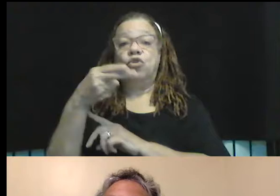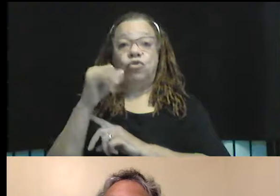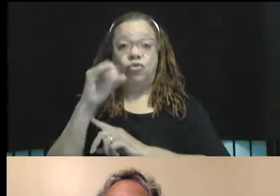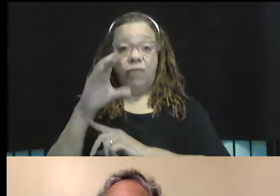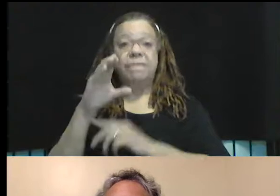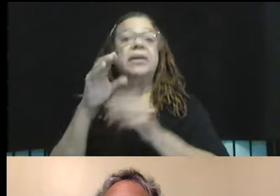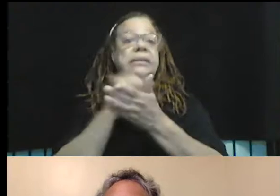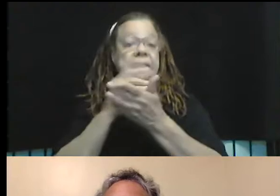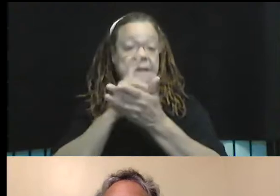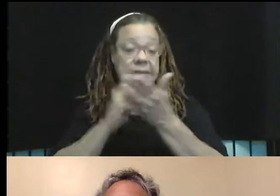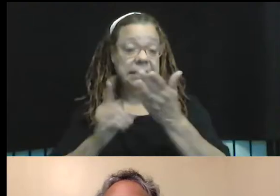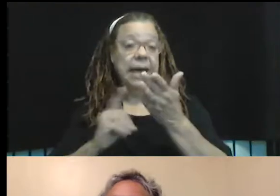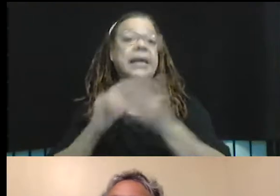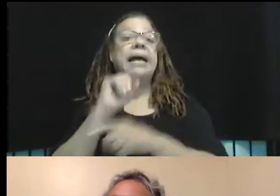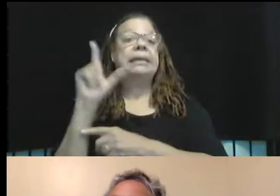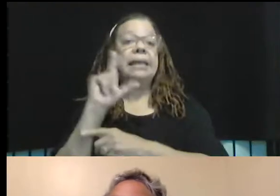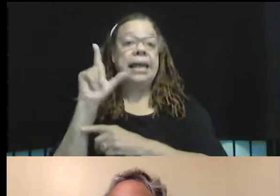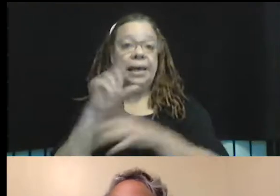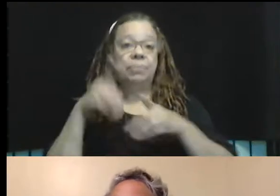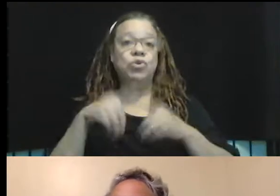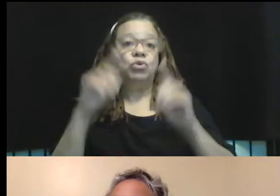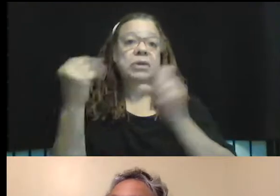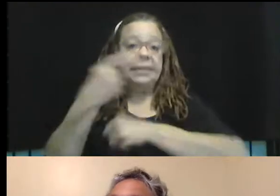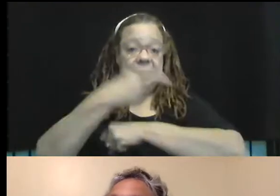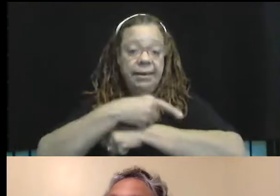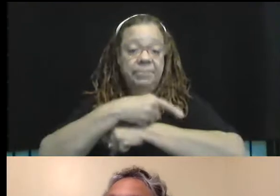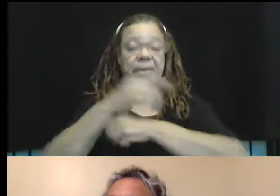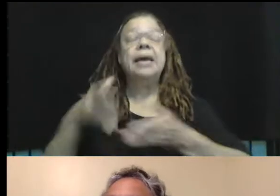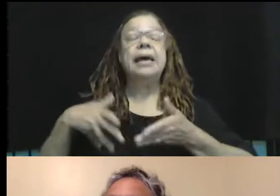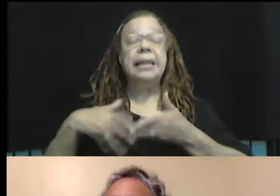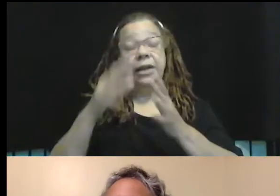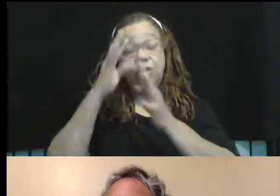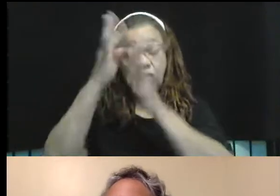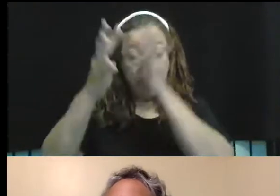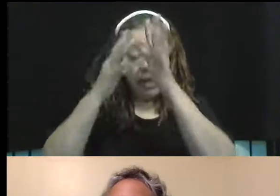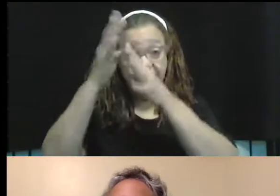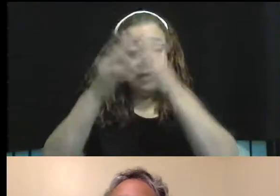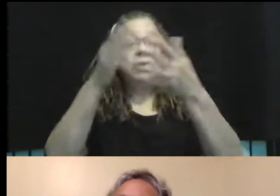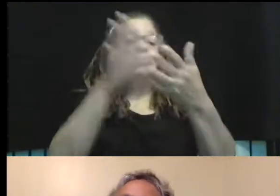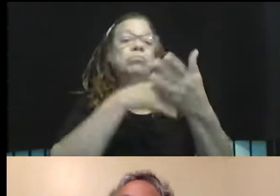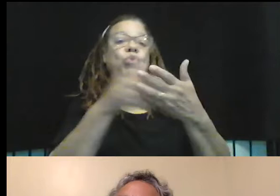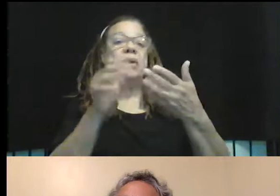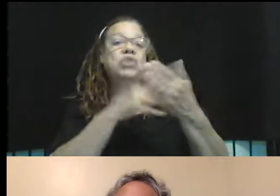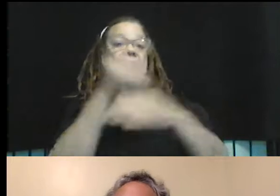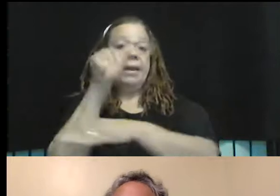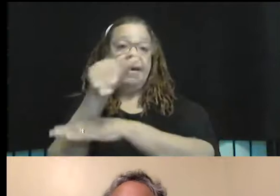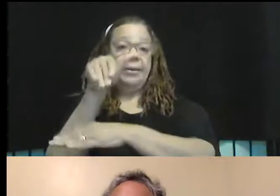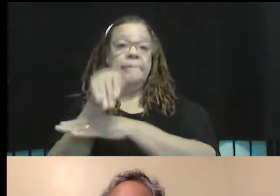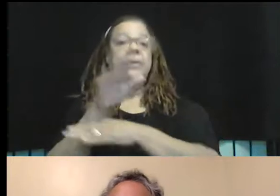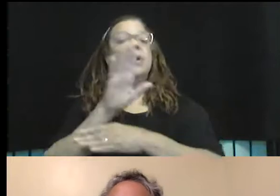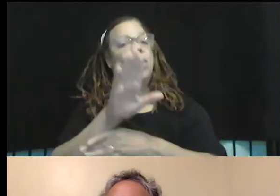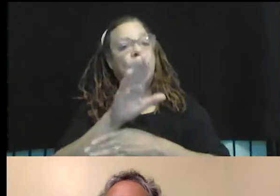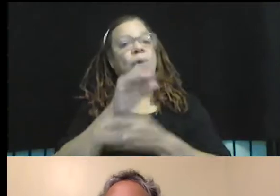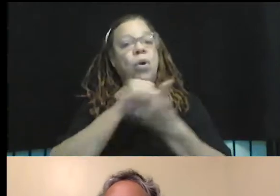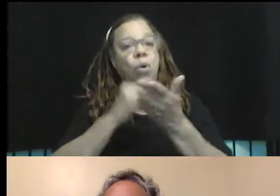at a laboratory during the day and lets her creativity flow on canvas by night. Her artwork has been